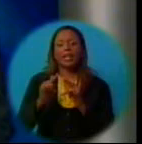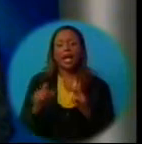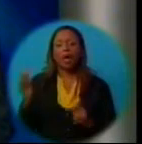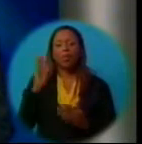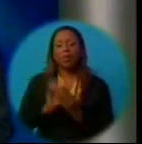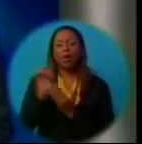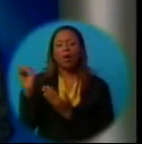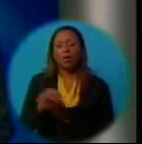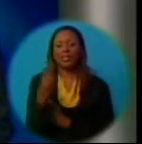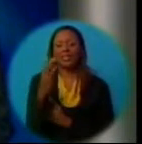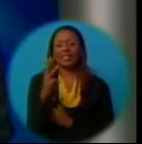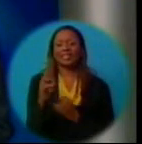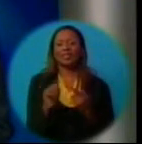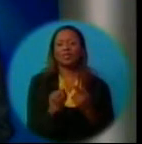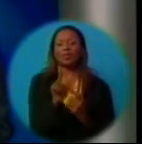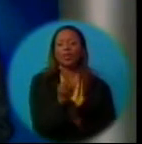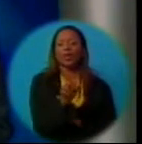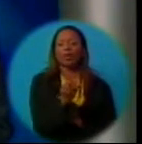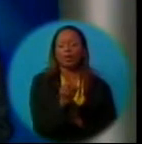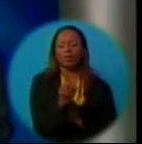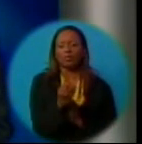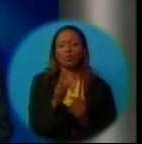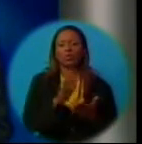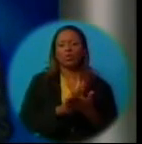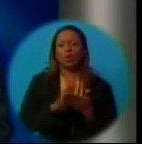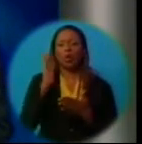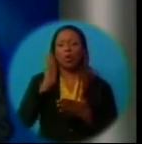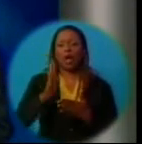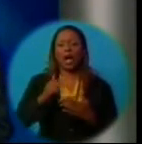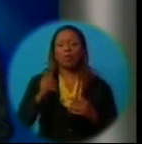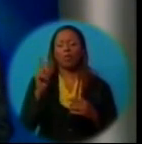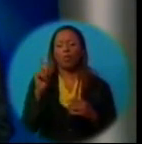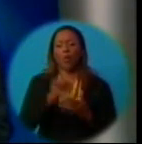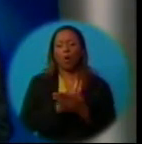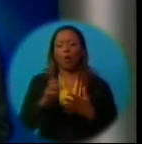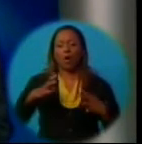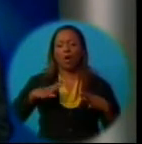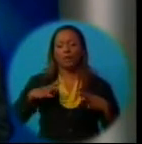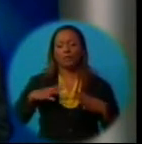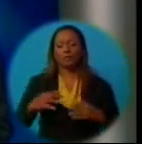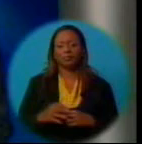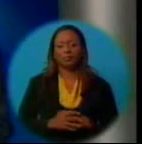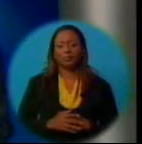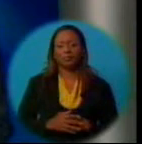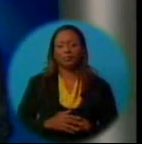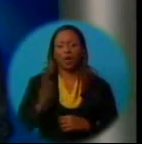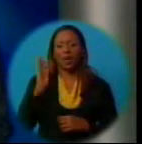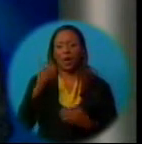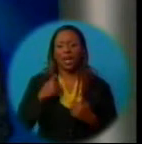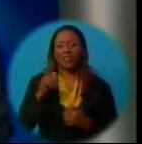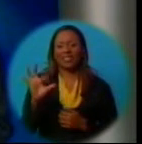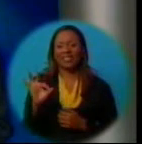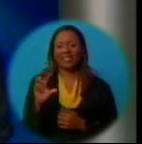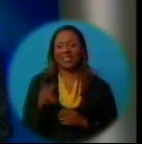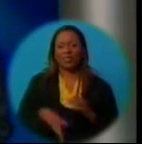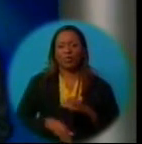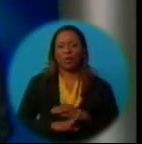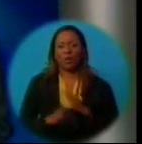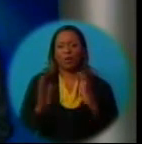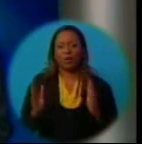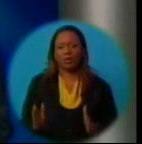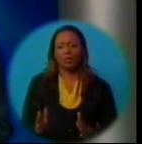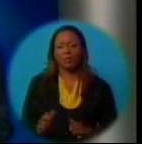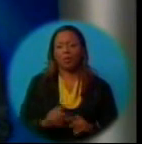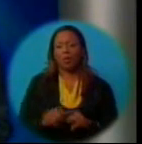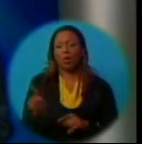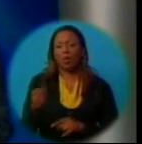October 16th to 21st, which is when schools will get a 1-week break. It'll accommodate 96 footballers. However, there